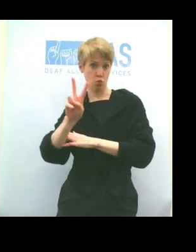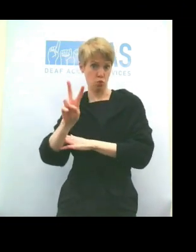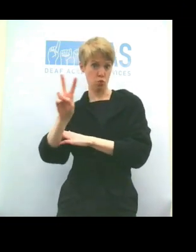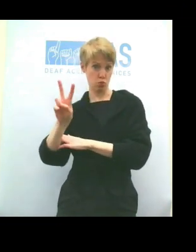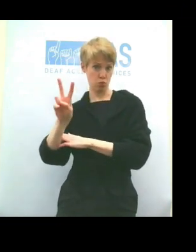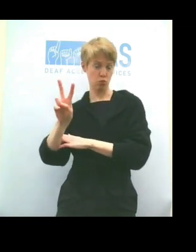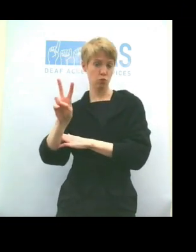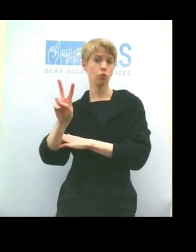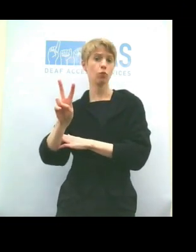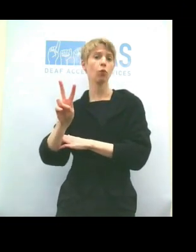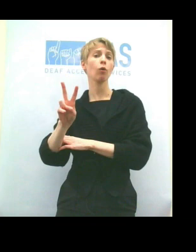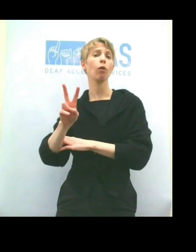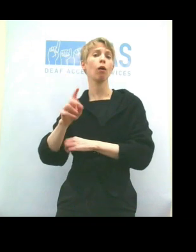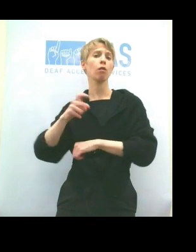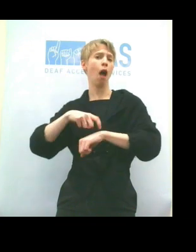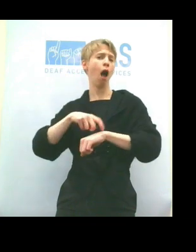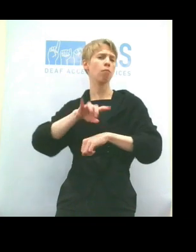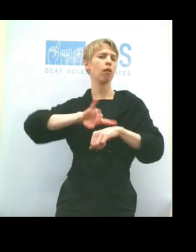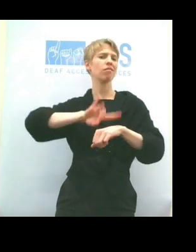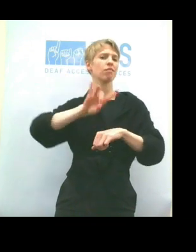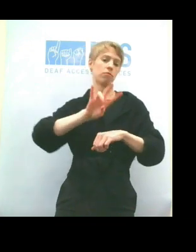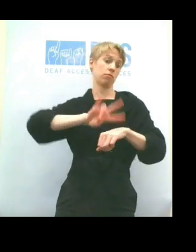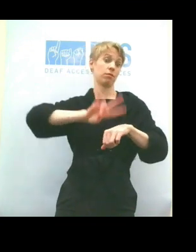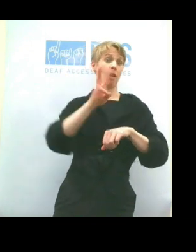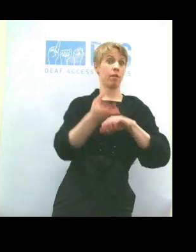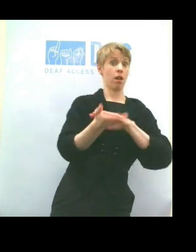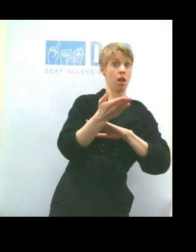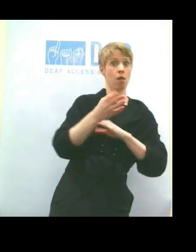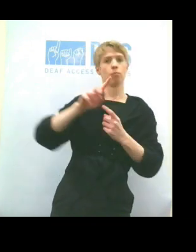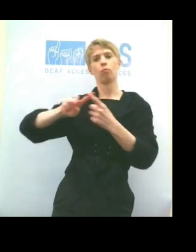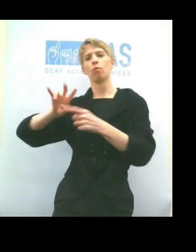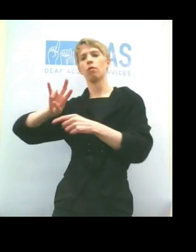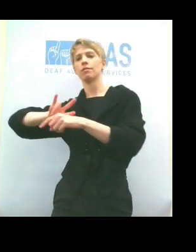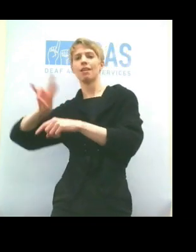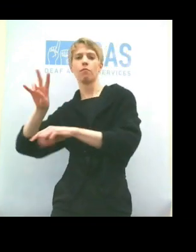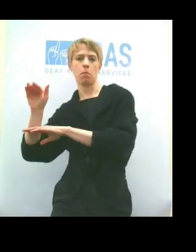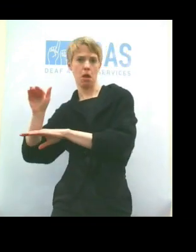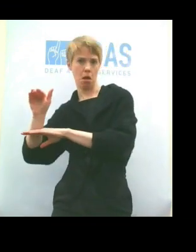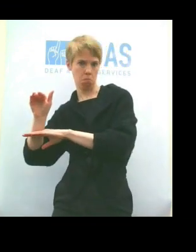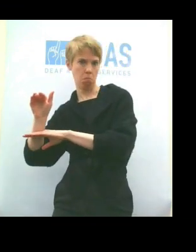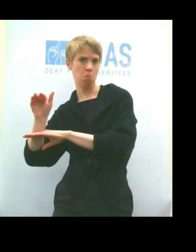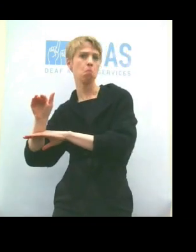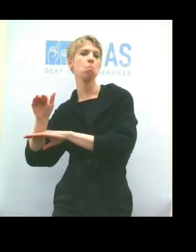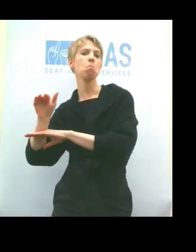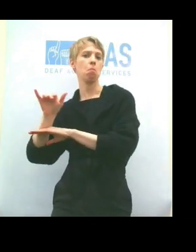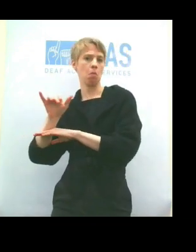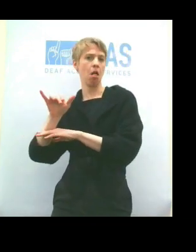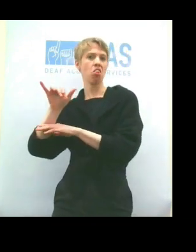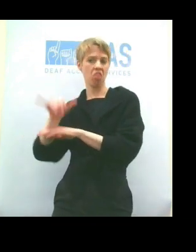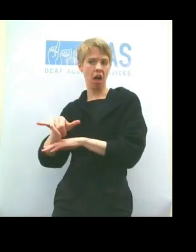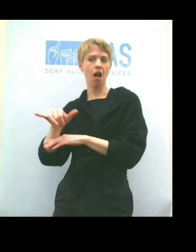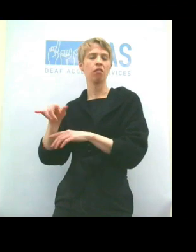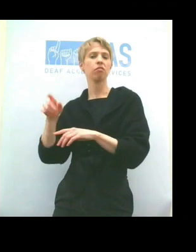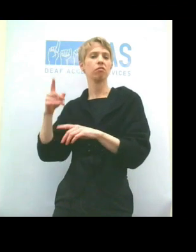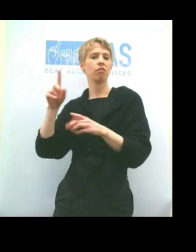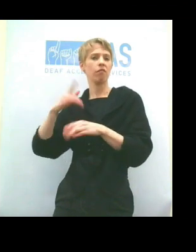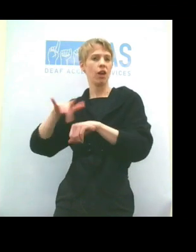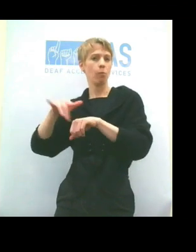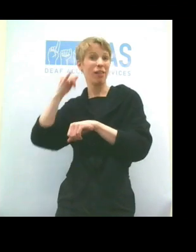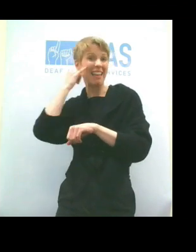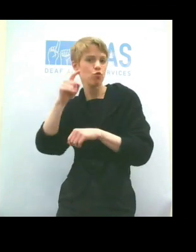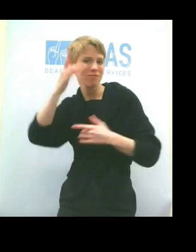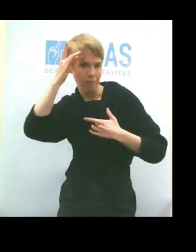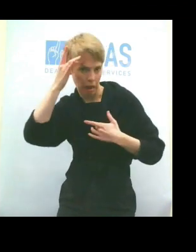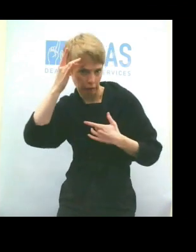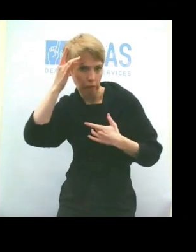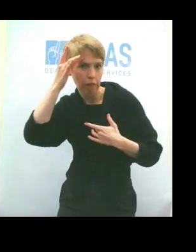859-3222, between 7 a.m. and 7 p.m. And this is available for those that are ill